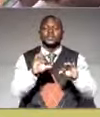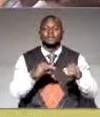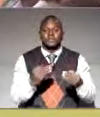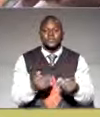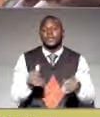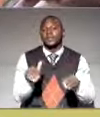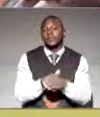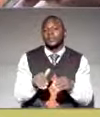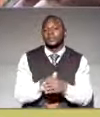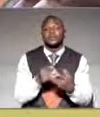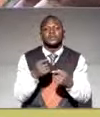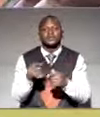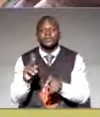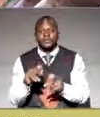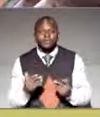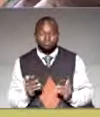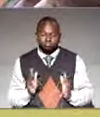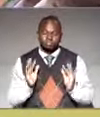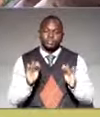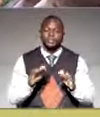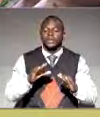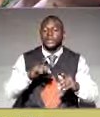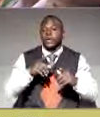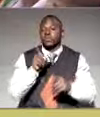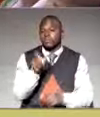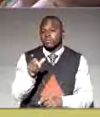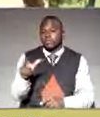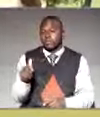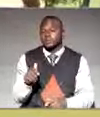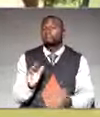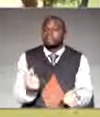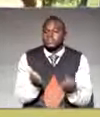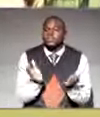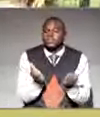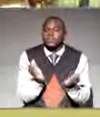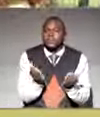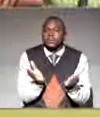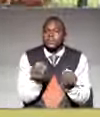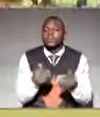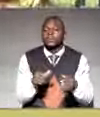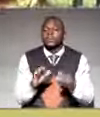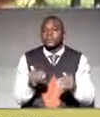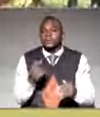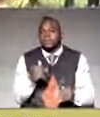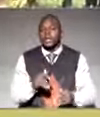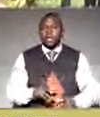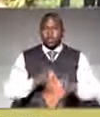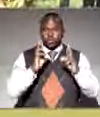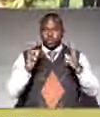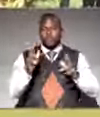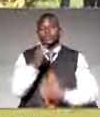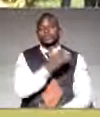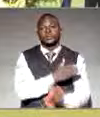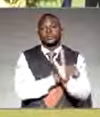members. Different people came out with words of encouragement to the parents of the deceased, advising them to put their hope in God,